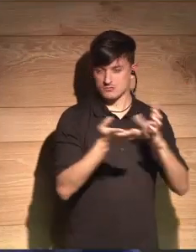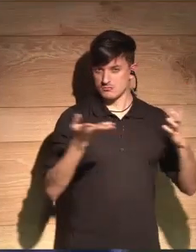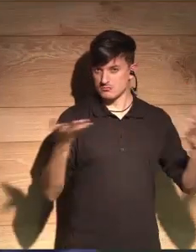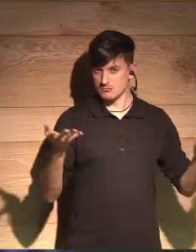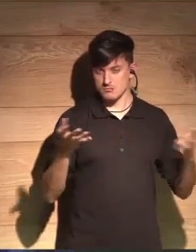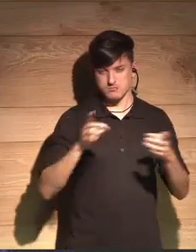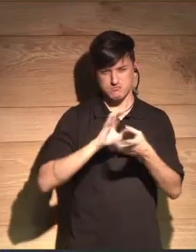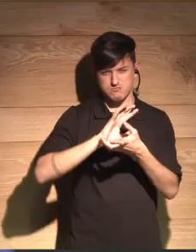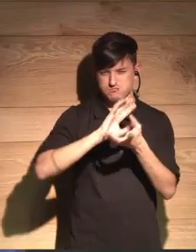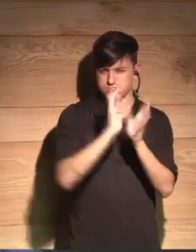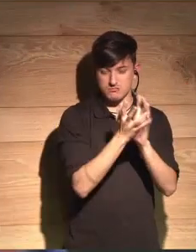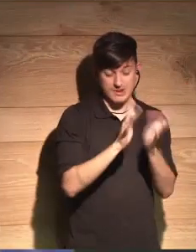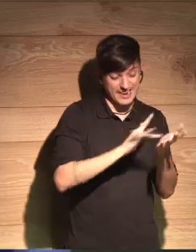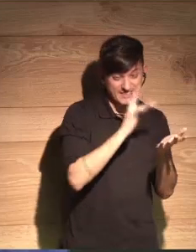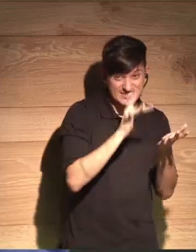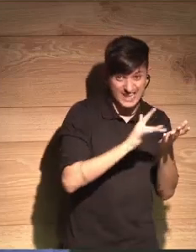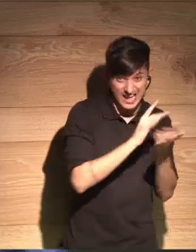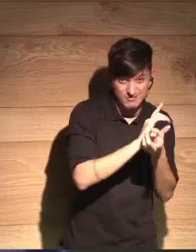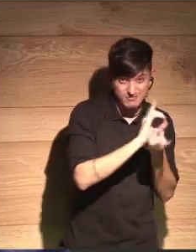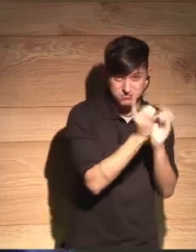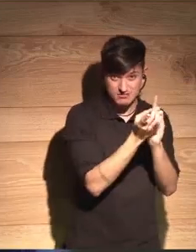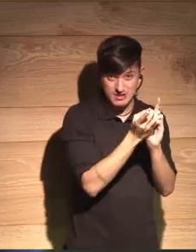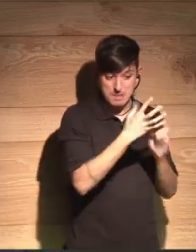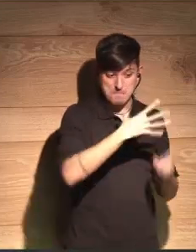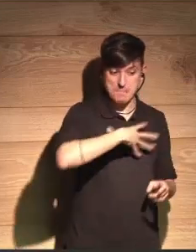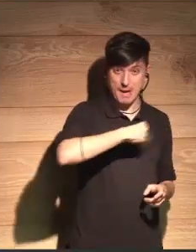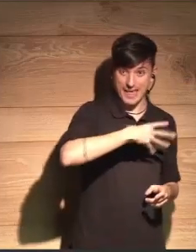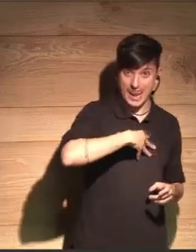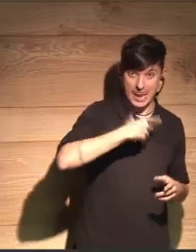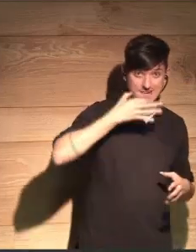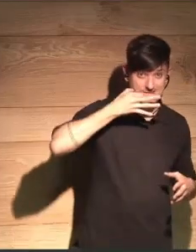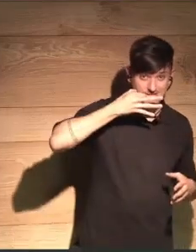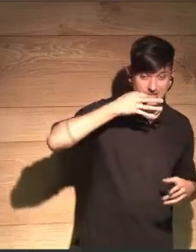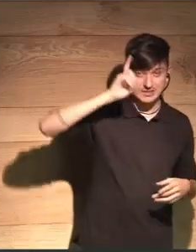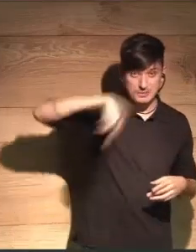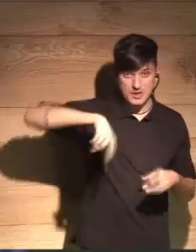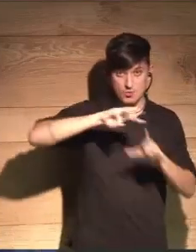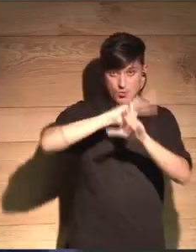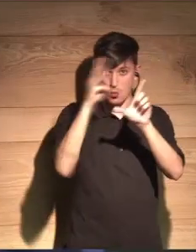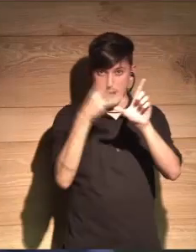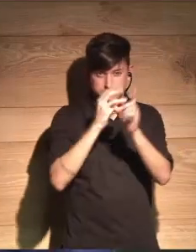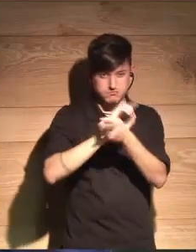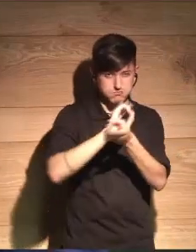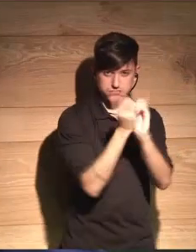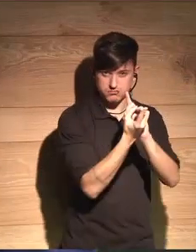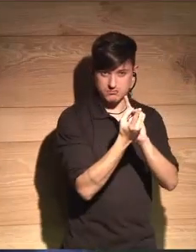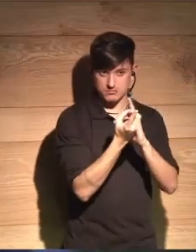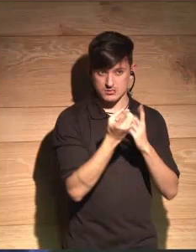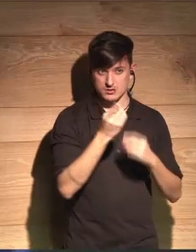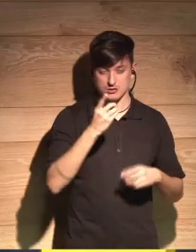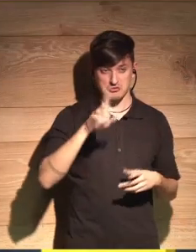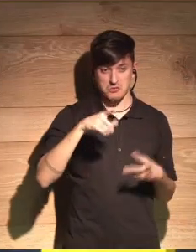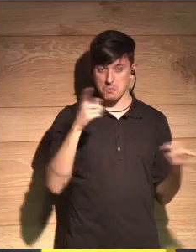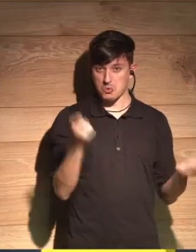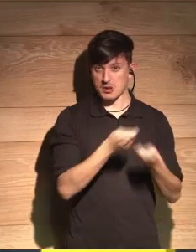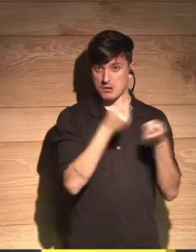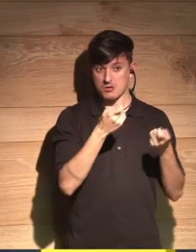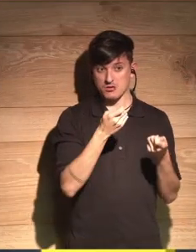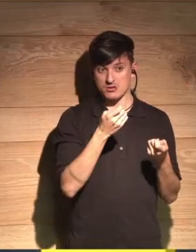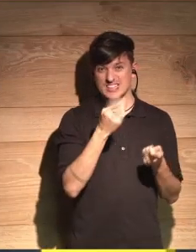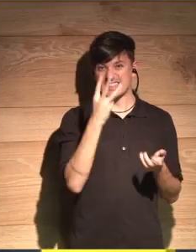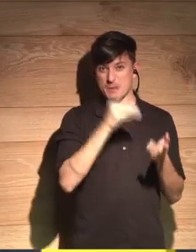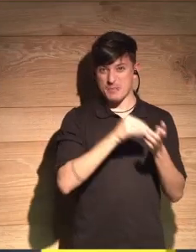transforming from a disruptive point of view the magazine, both online and in